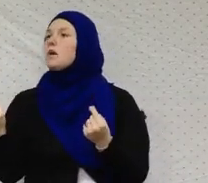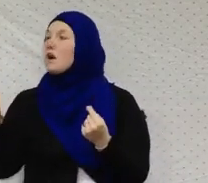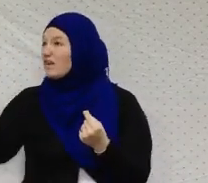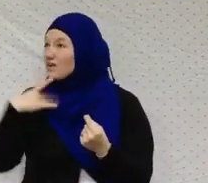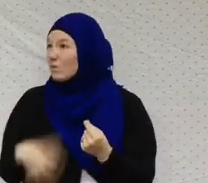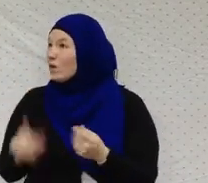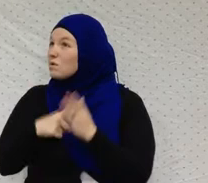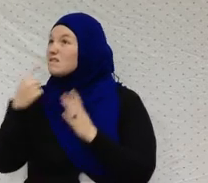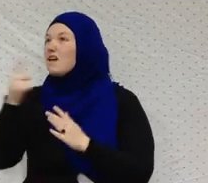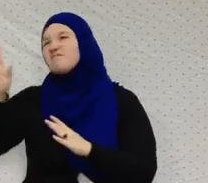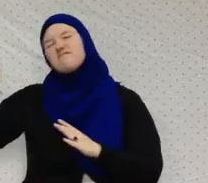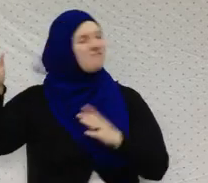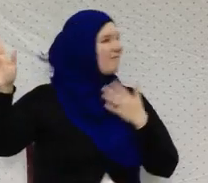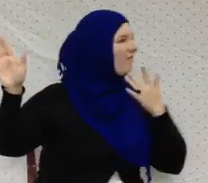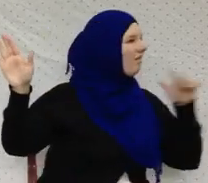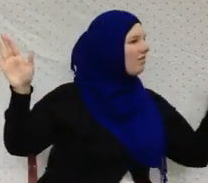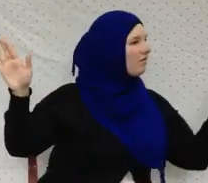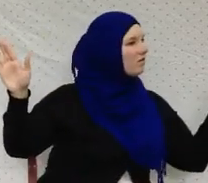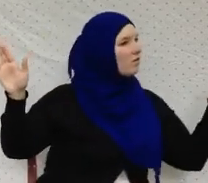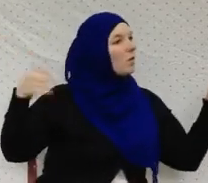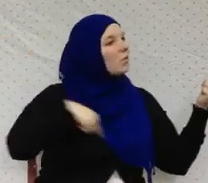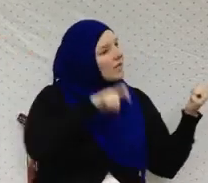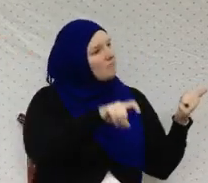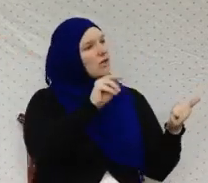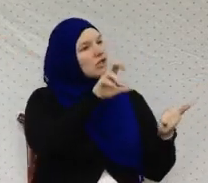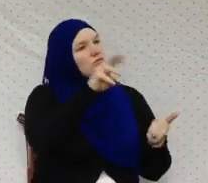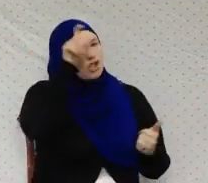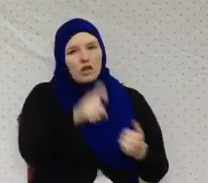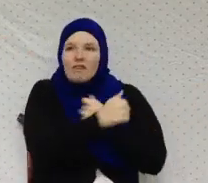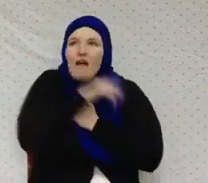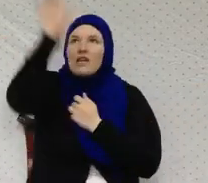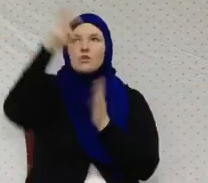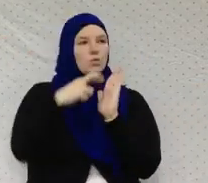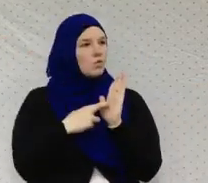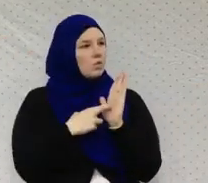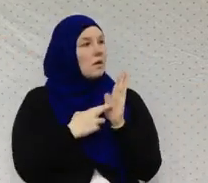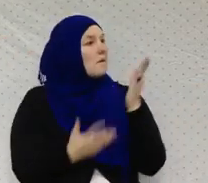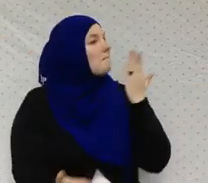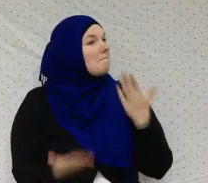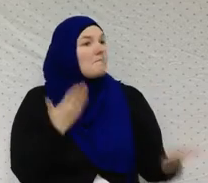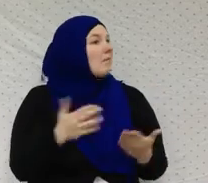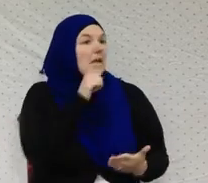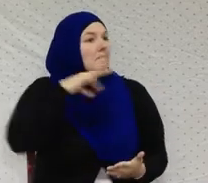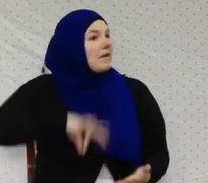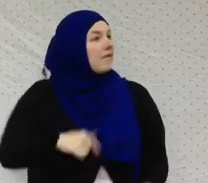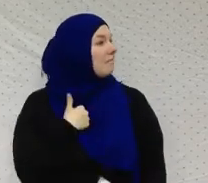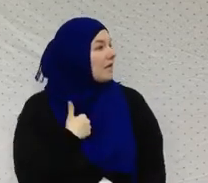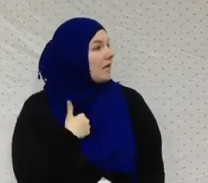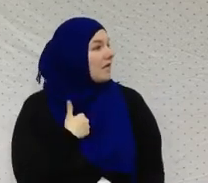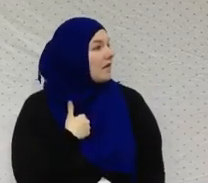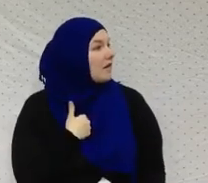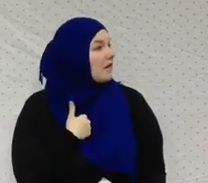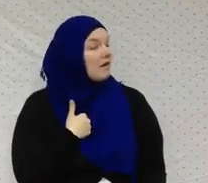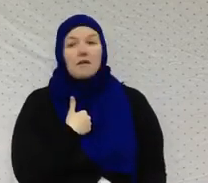This is the behavior of the munafiqeen. We Muslims should love the rule of Allah, whether it is for